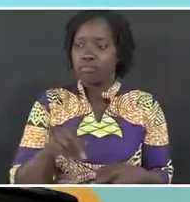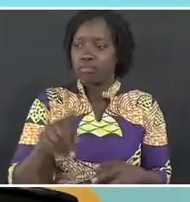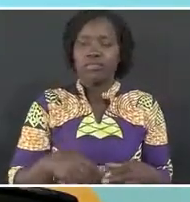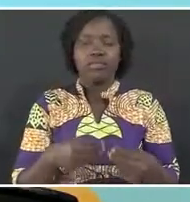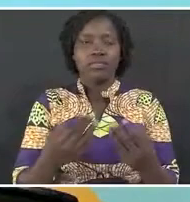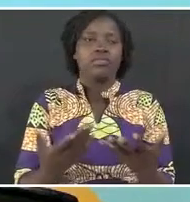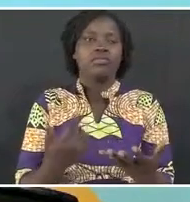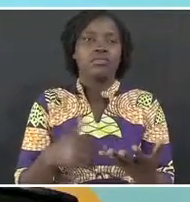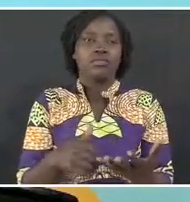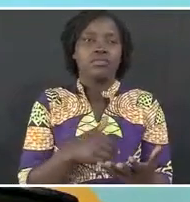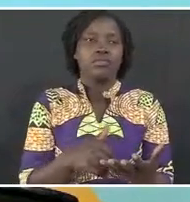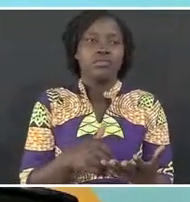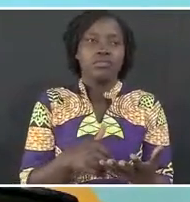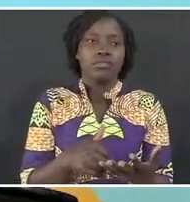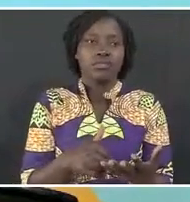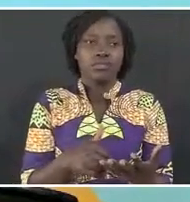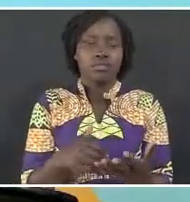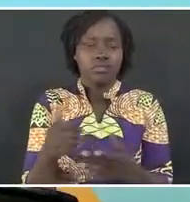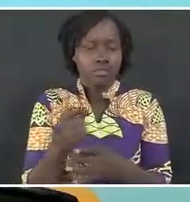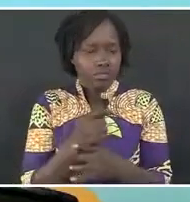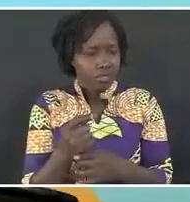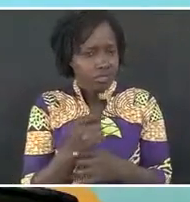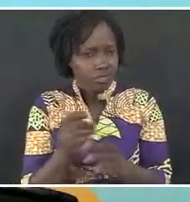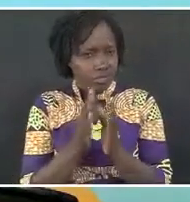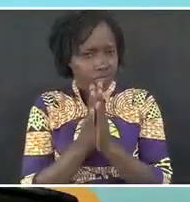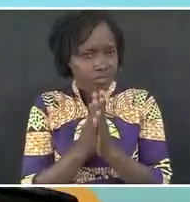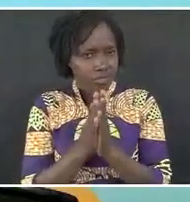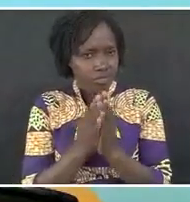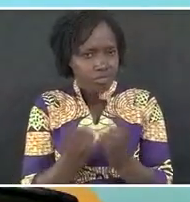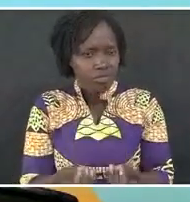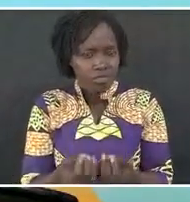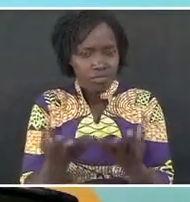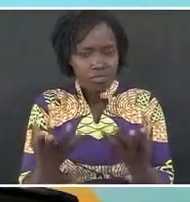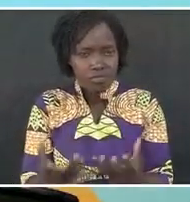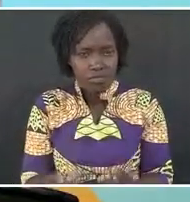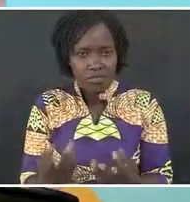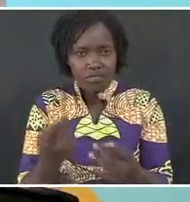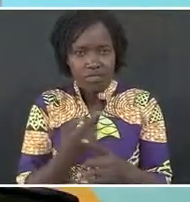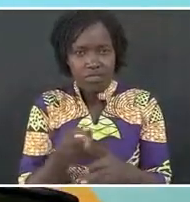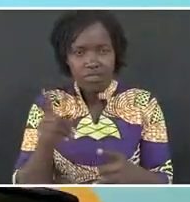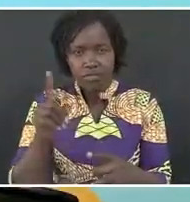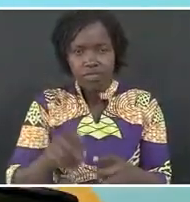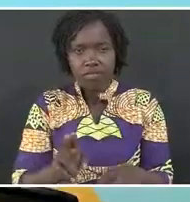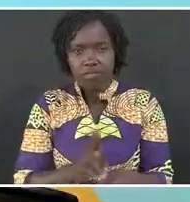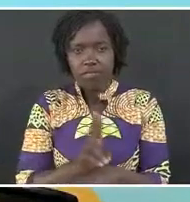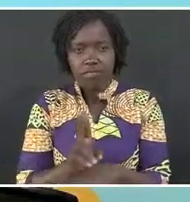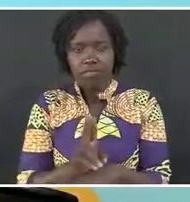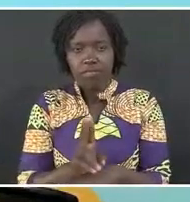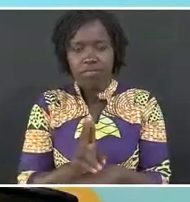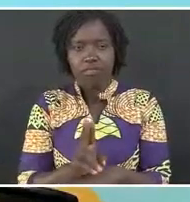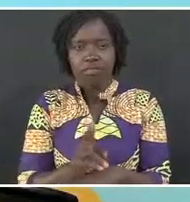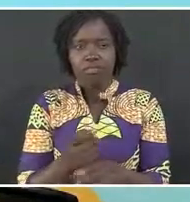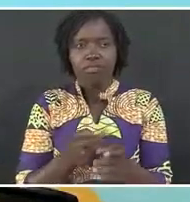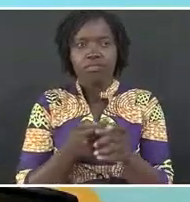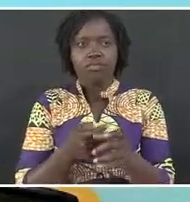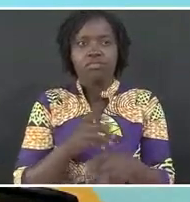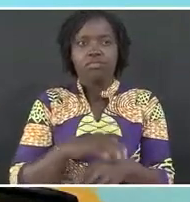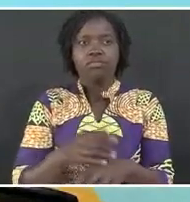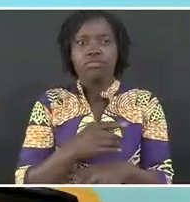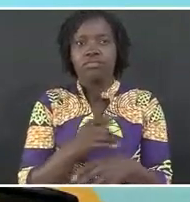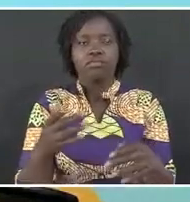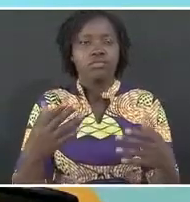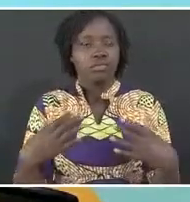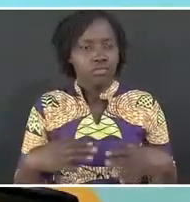give our prayers. We need to pray. We need to give our bounties. But we must use our feet to get to those